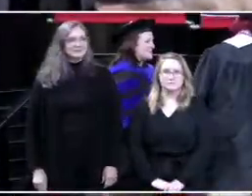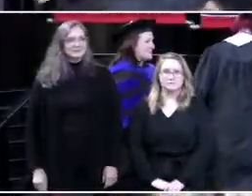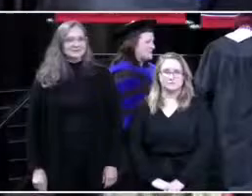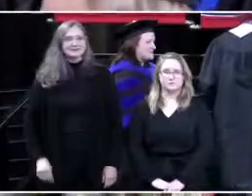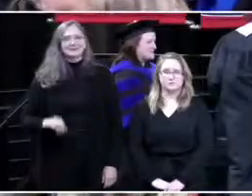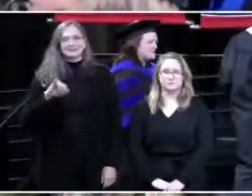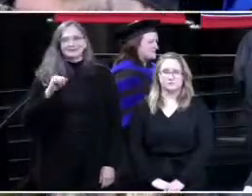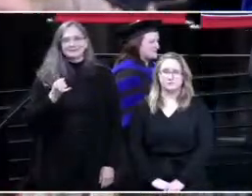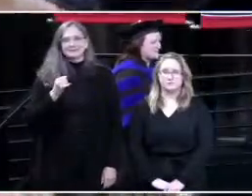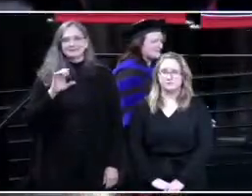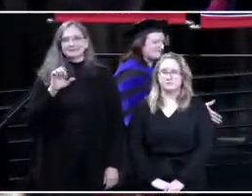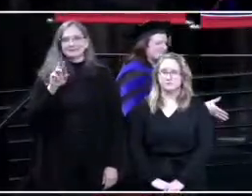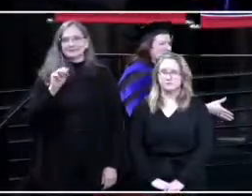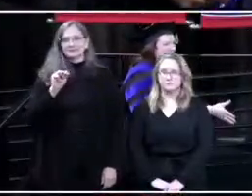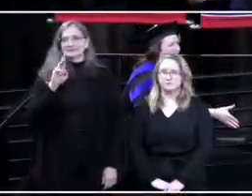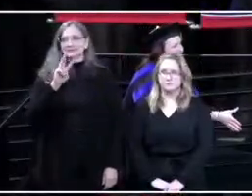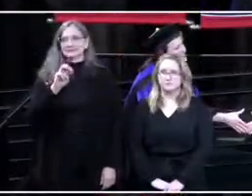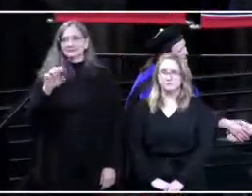Jayla Cromwell.